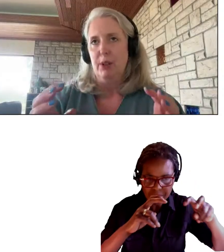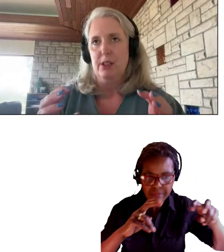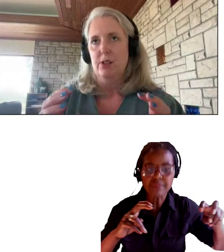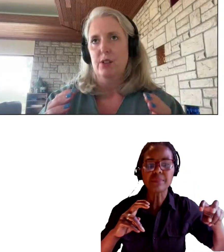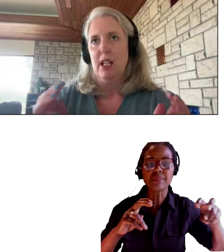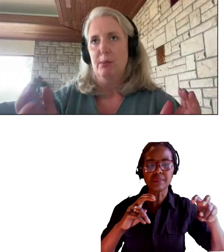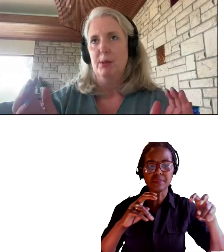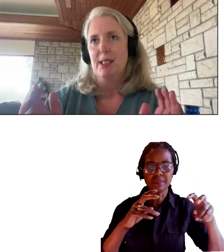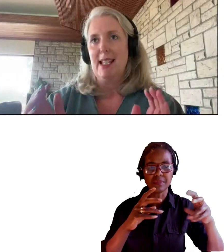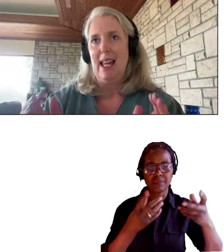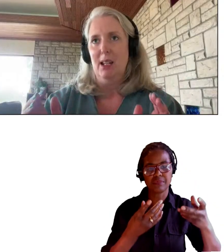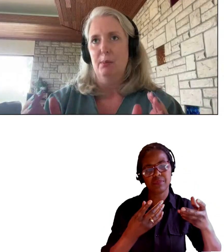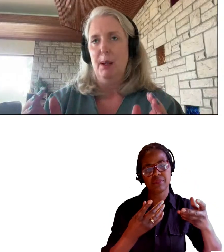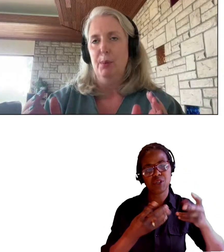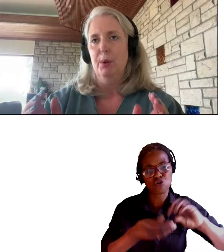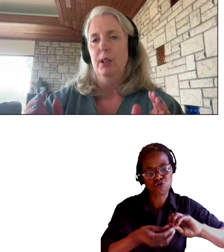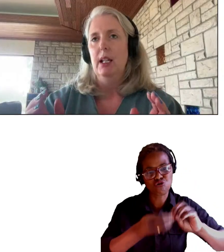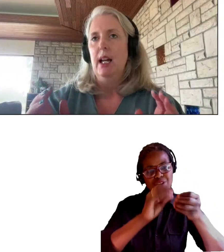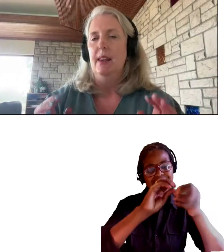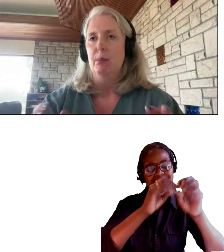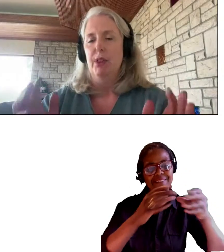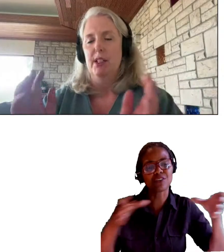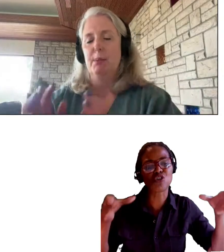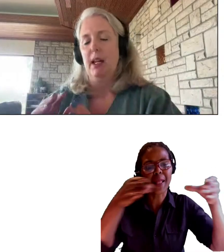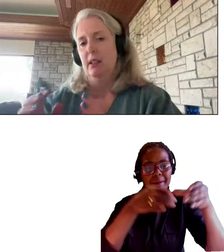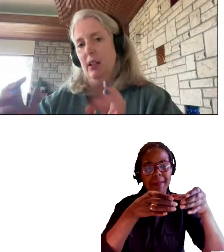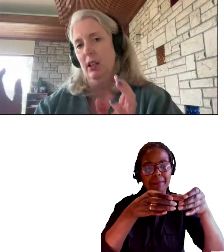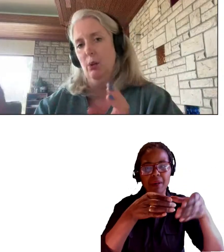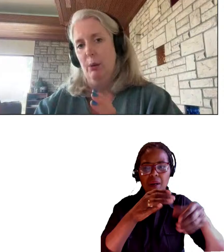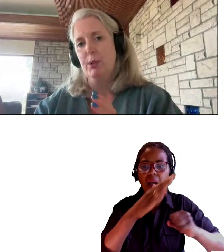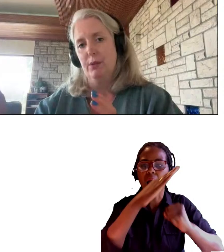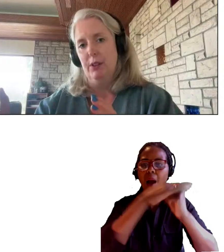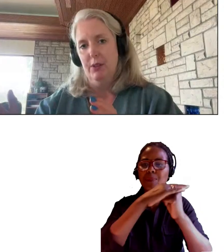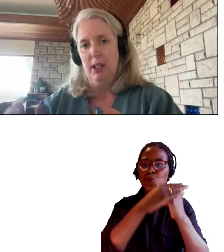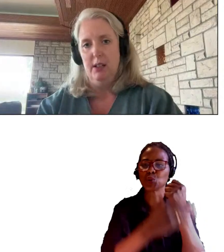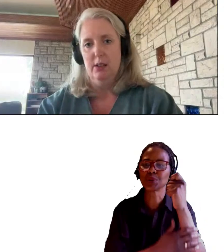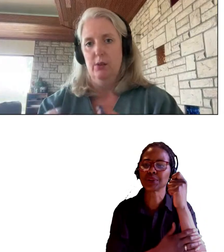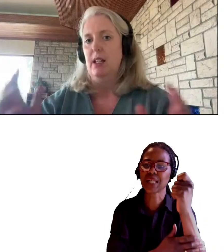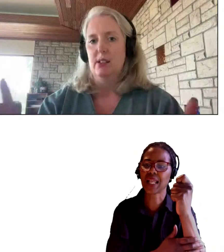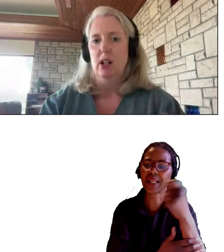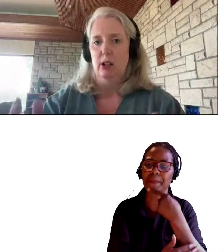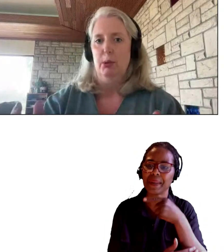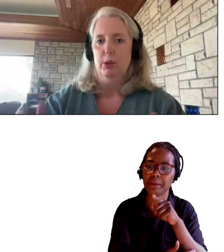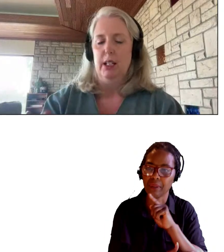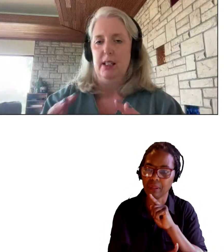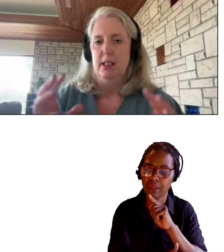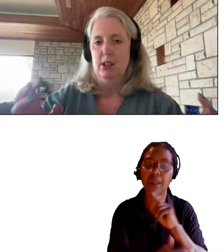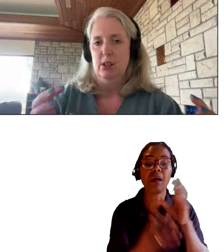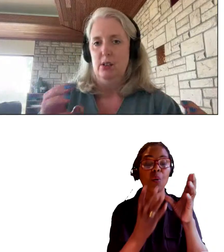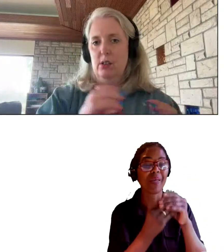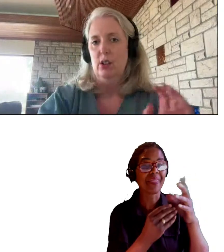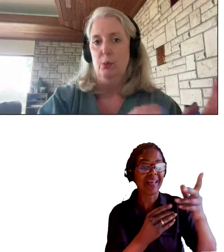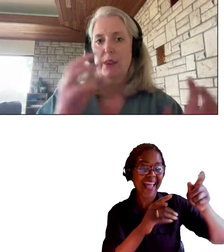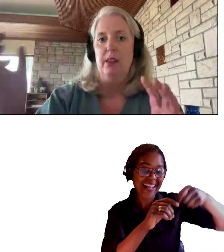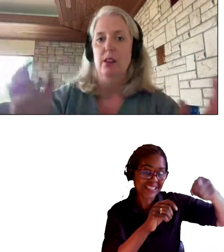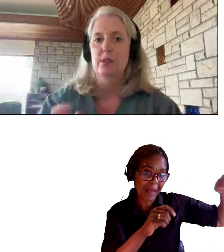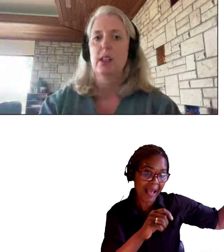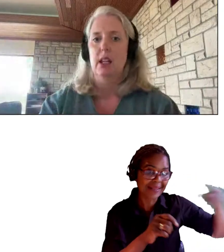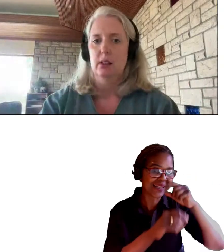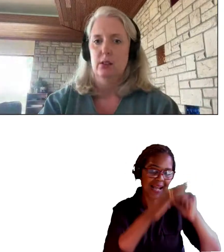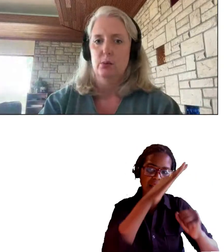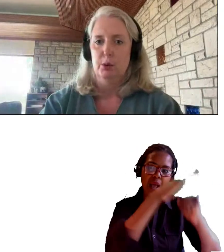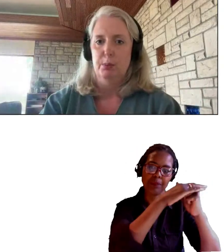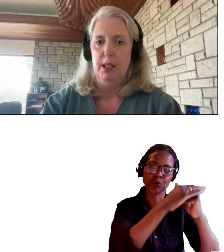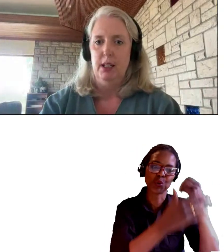creative collaborations or teams up to 10 people, and then with expand it can go up to 50. So yes, charitable organizations, you know, within